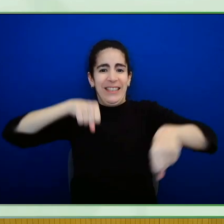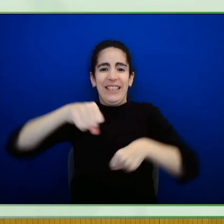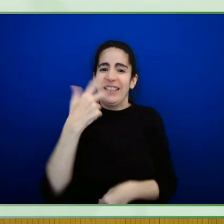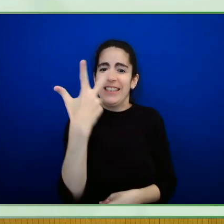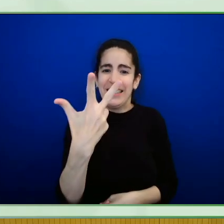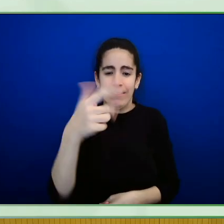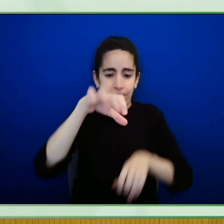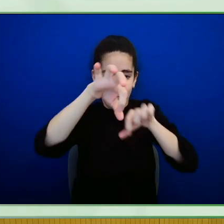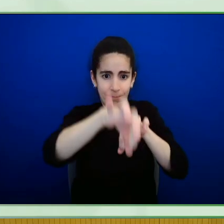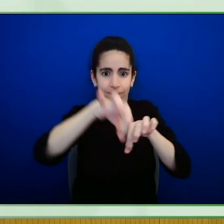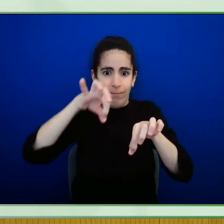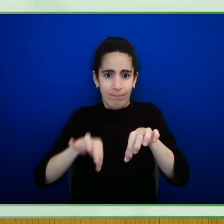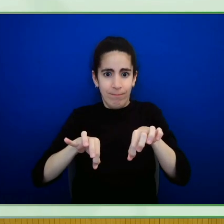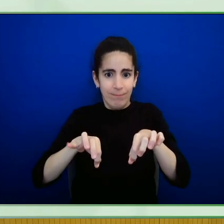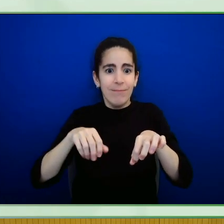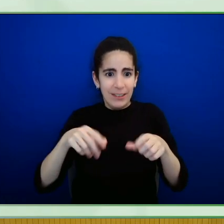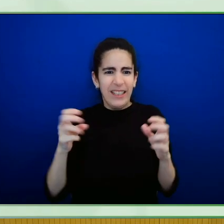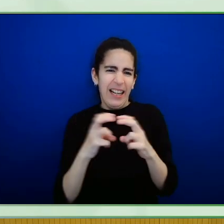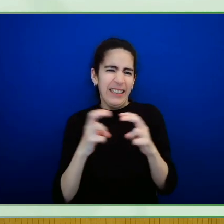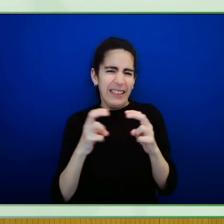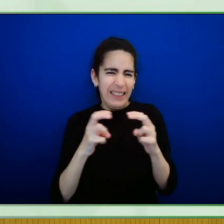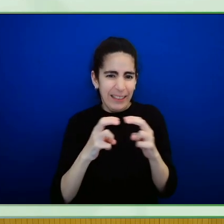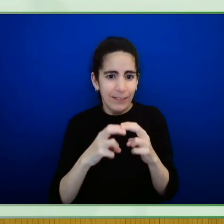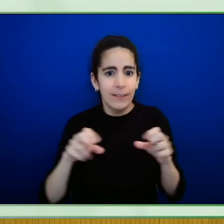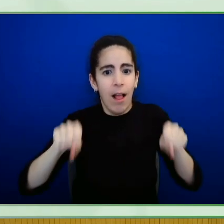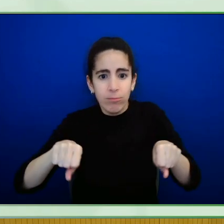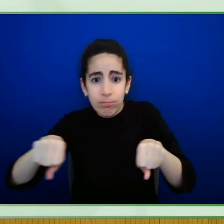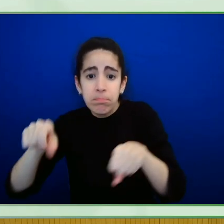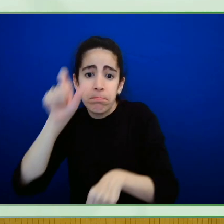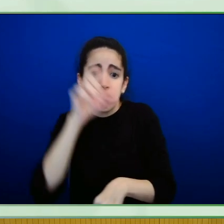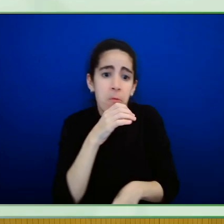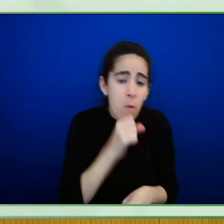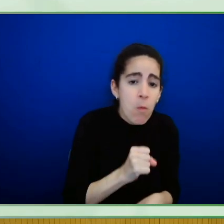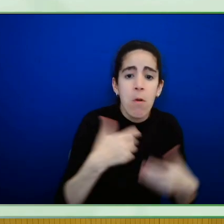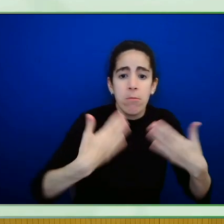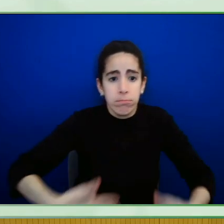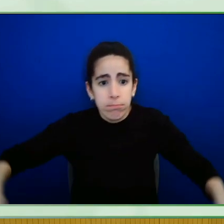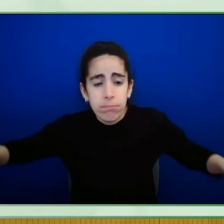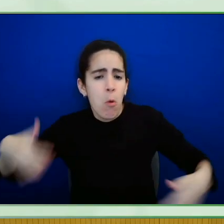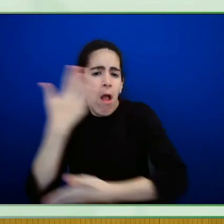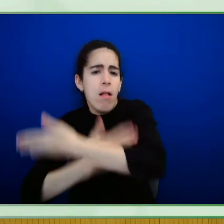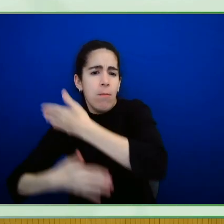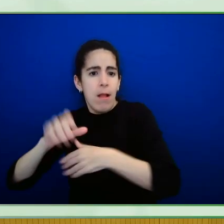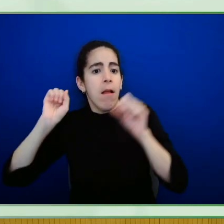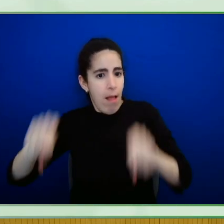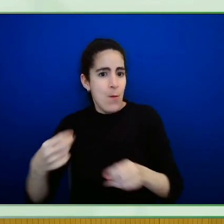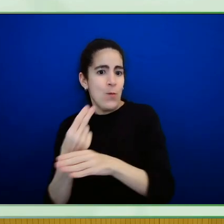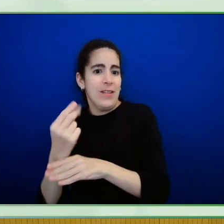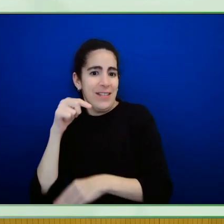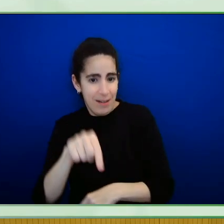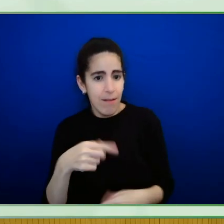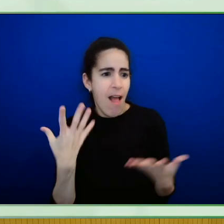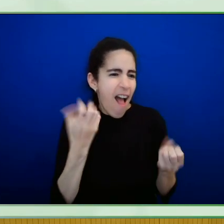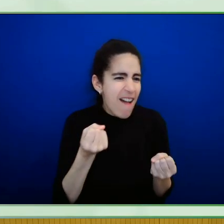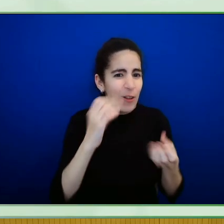other handicap issues. Some real stories and testimonies are Nani, which is